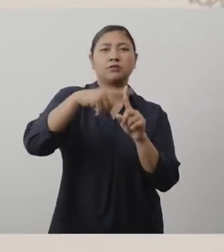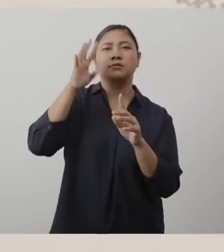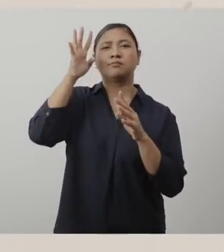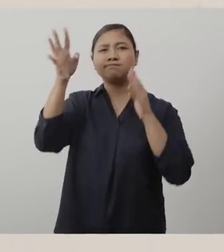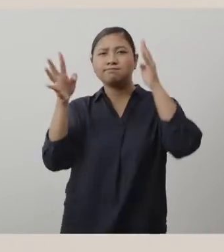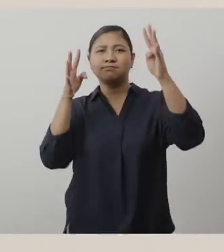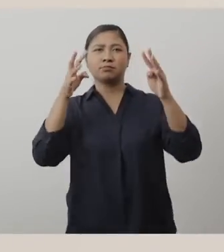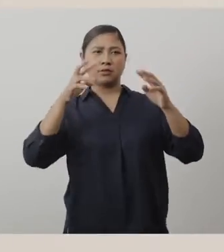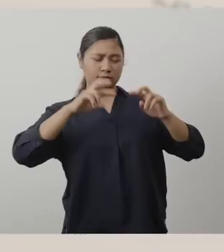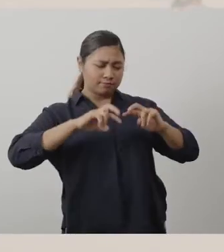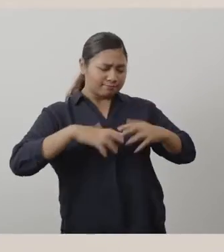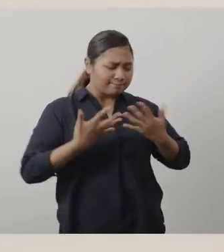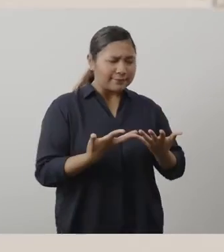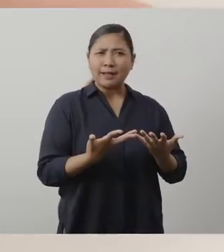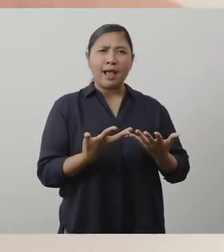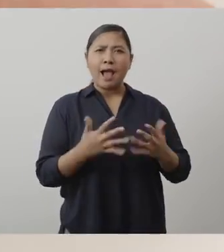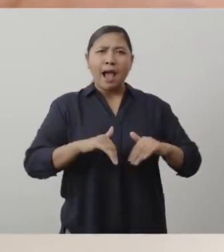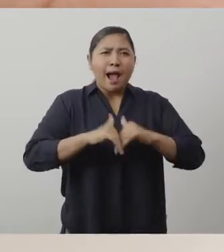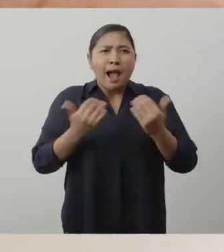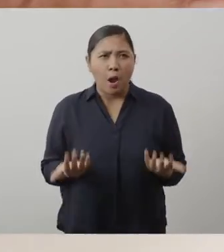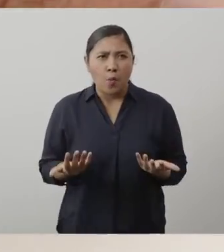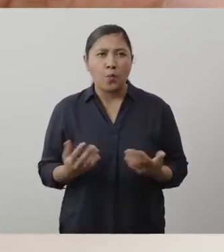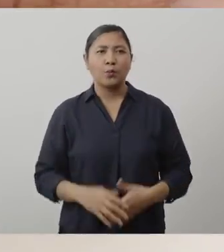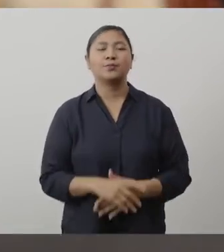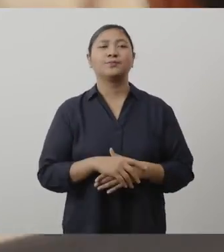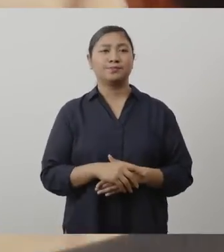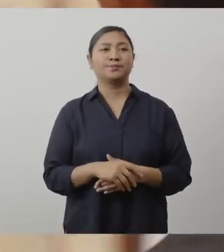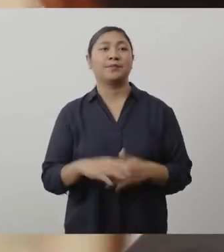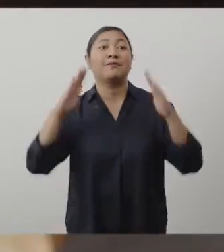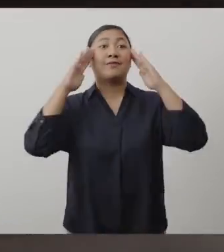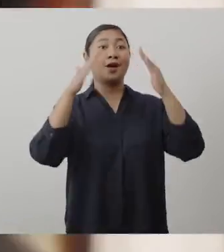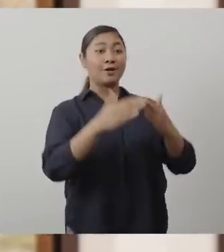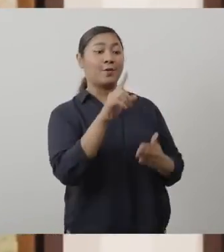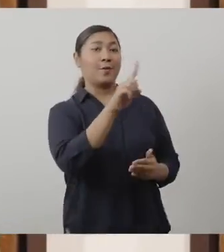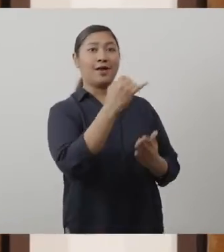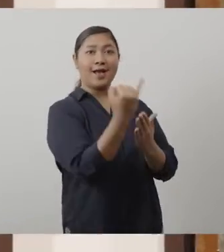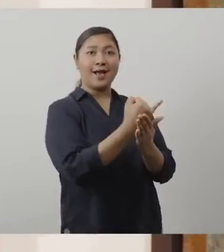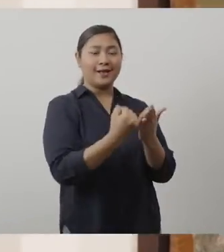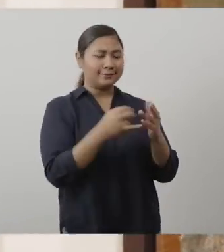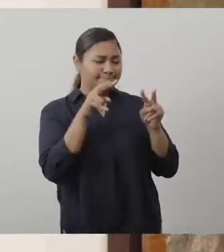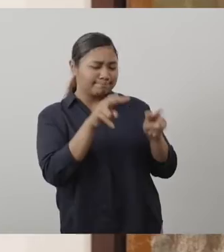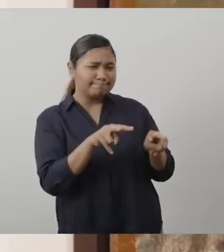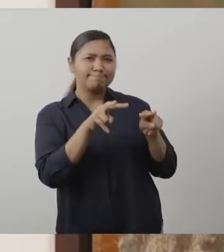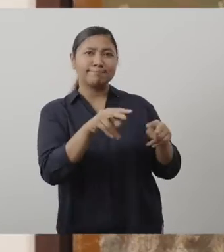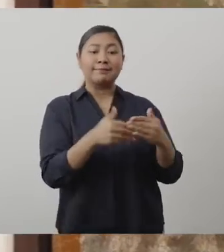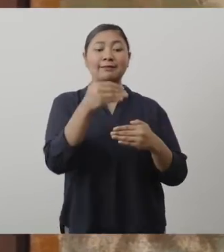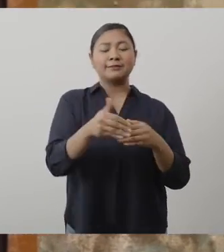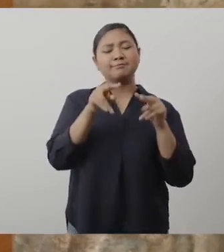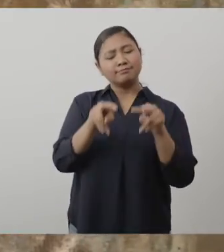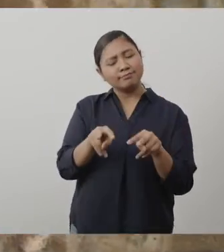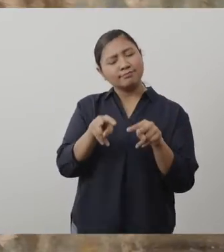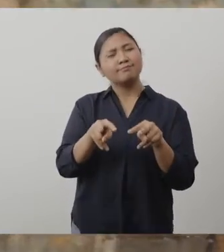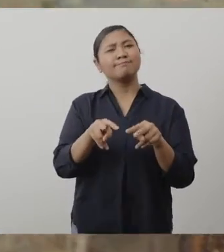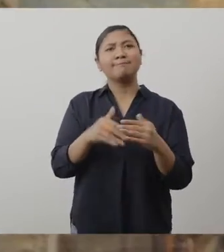of exercises that encourages reflection and creative expressions, focusing on one artwork at a time from the